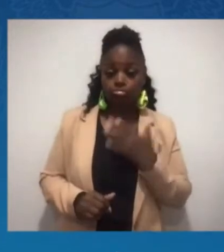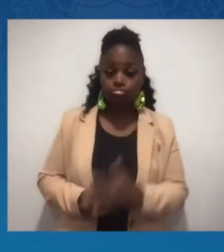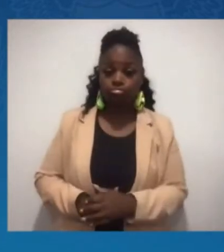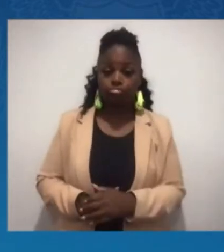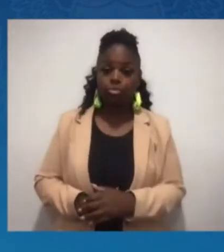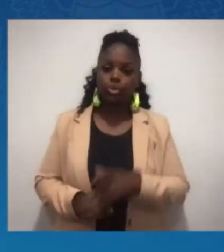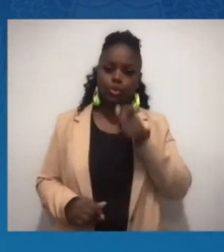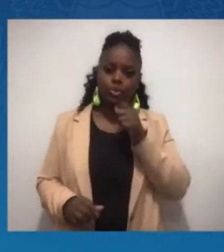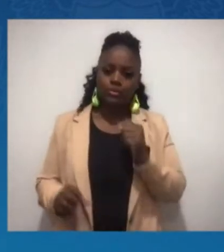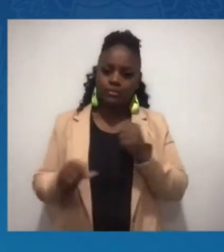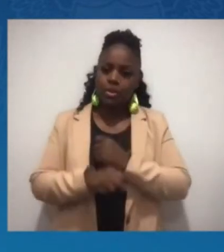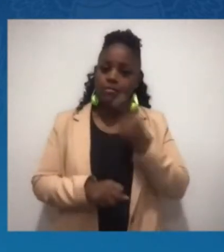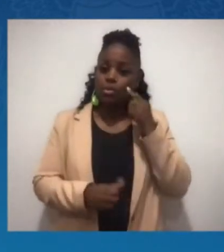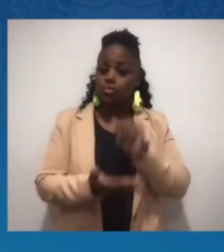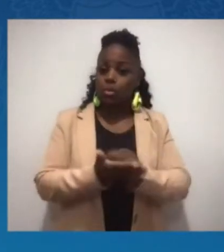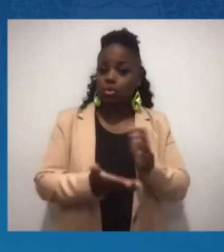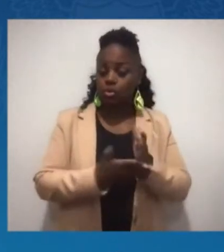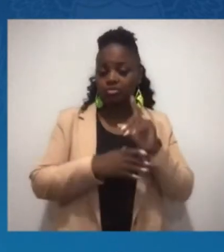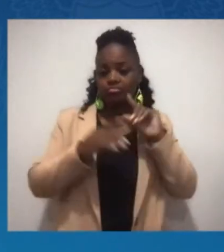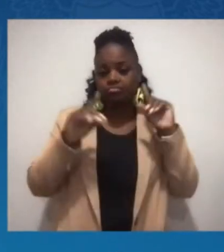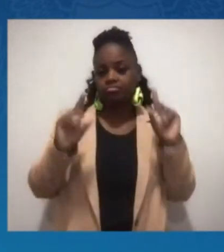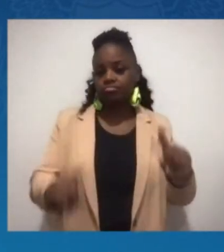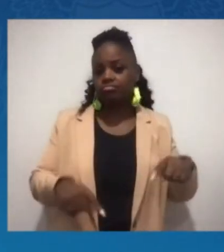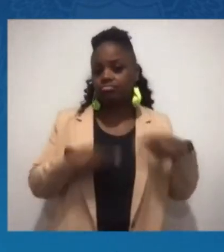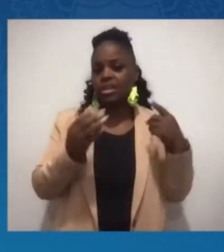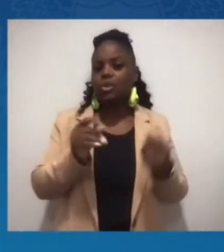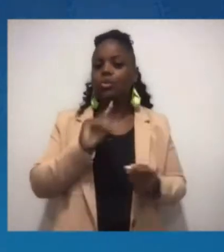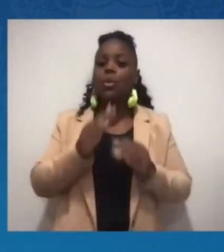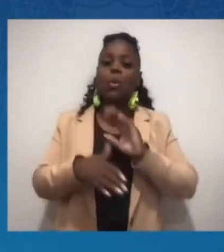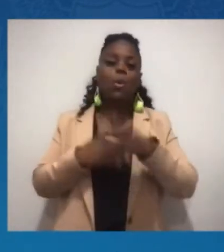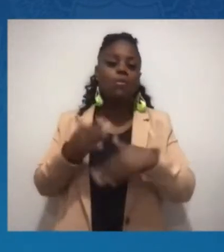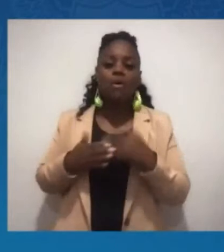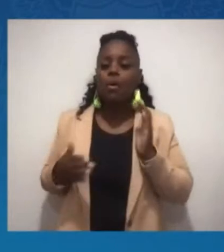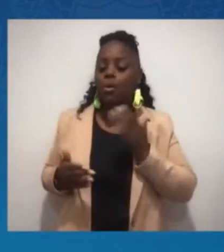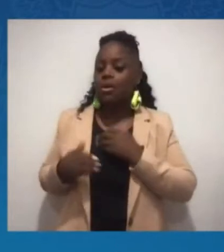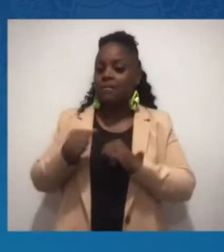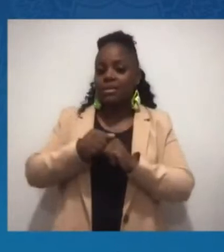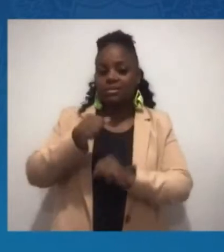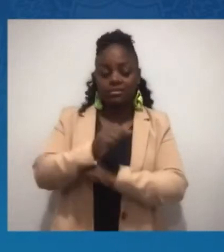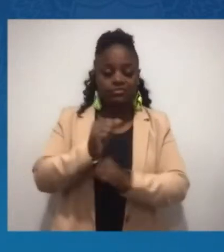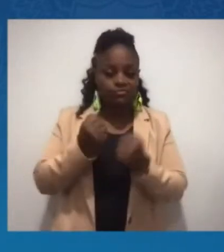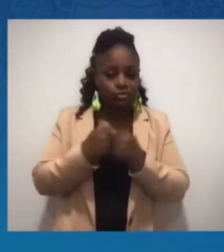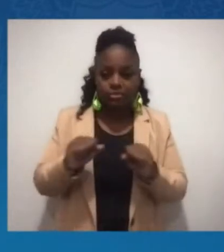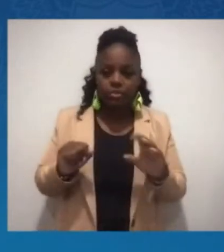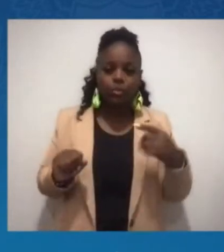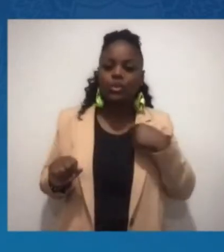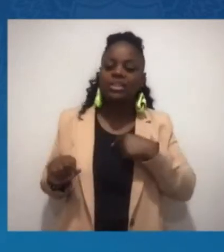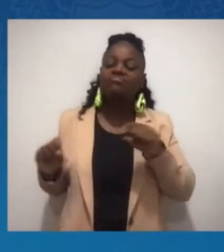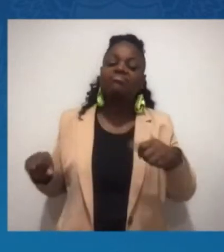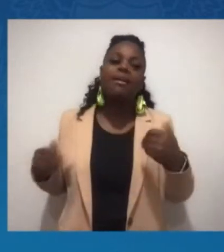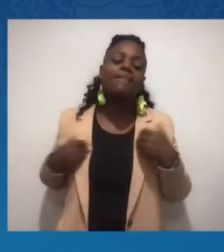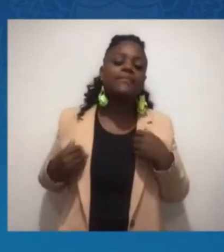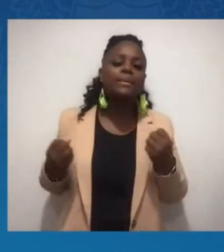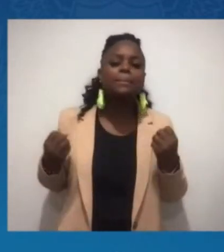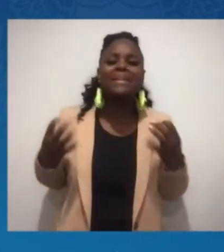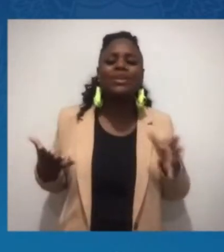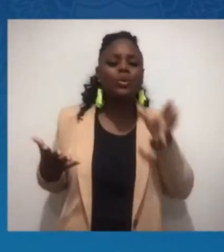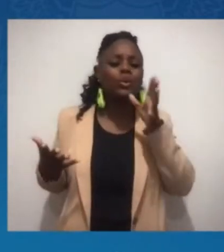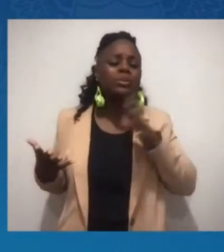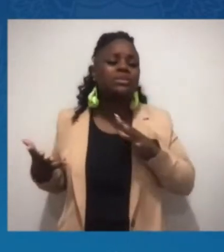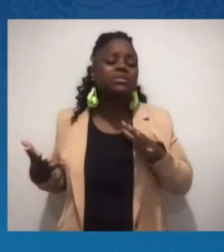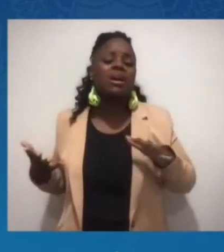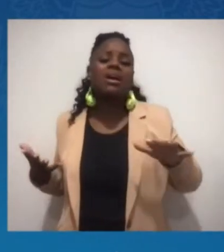and I'll add all of our fundamental freedoms in every movement, there have been unsung women heroes in every movement, affect your thinking on the